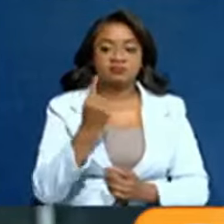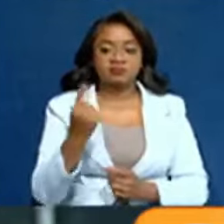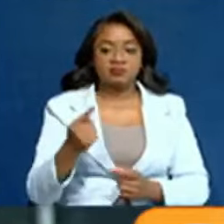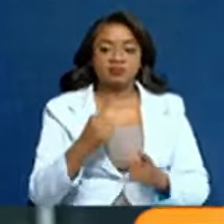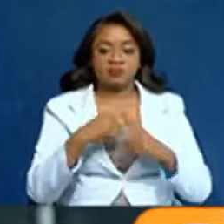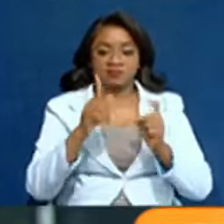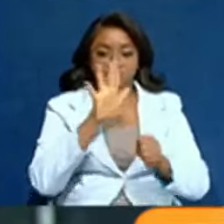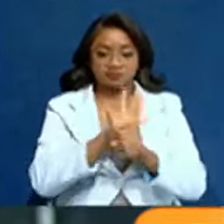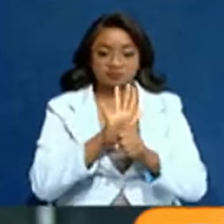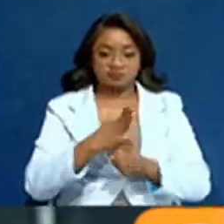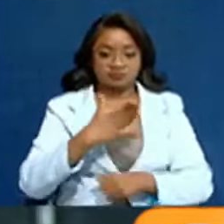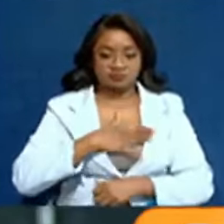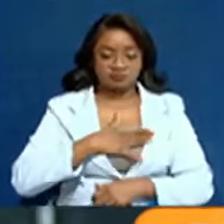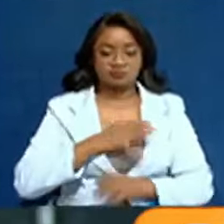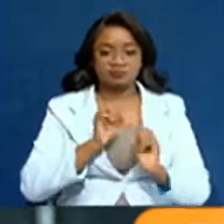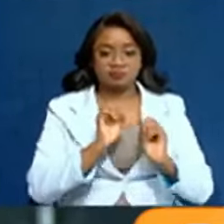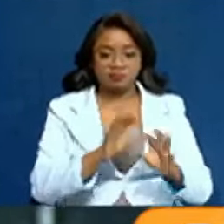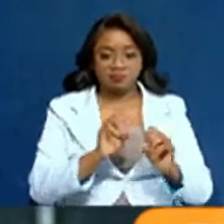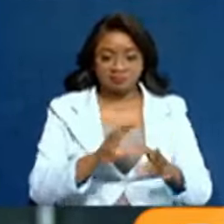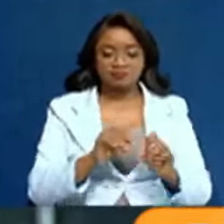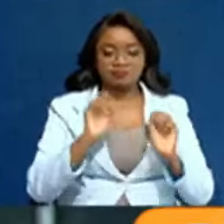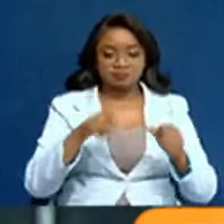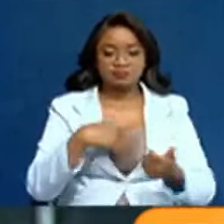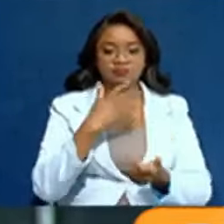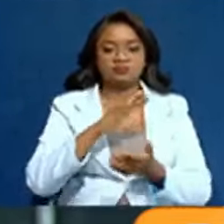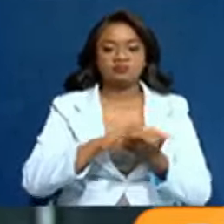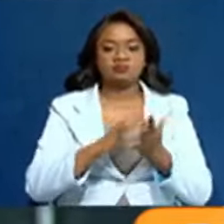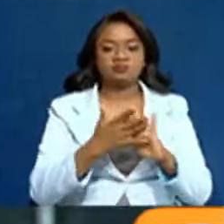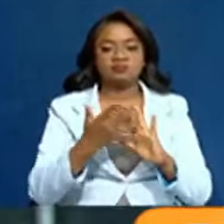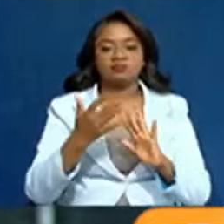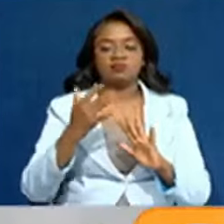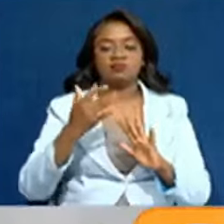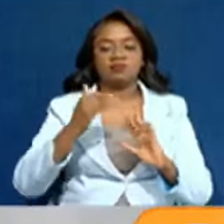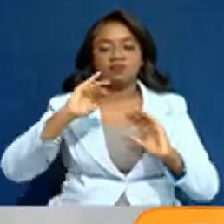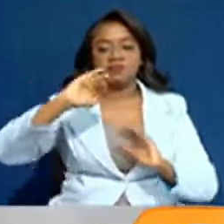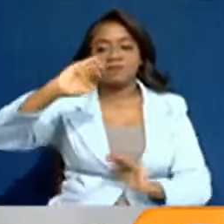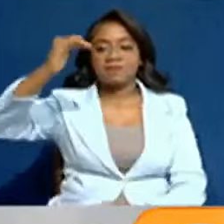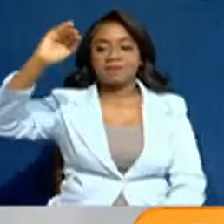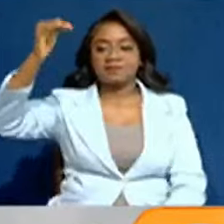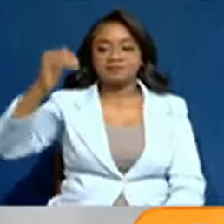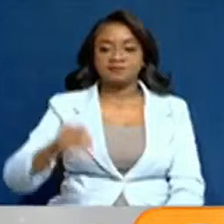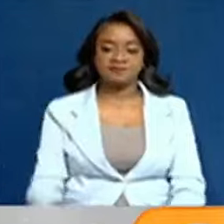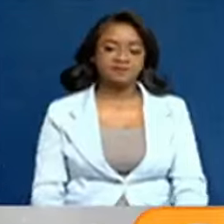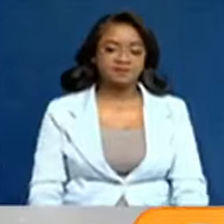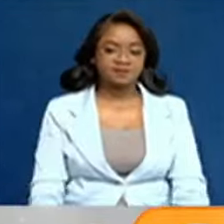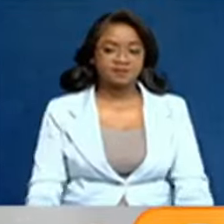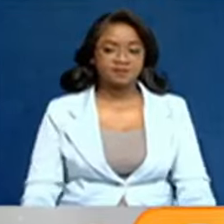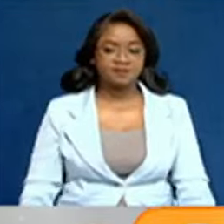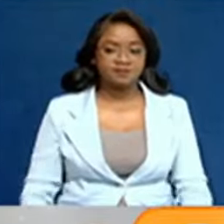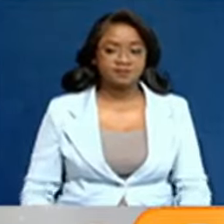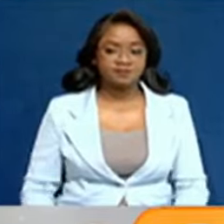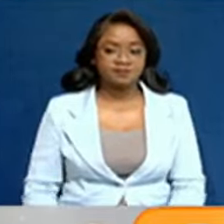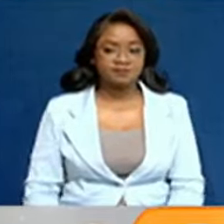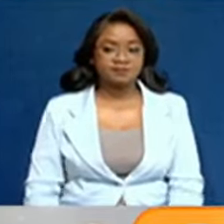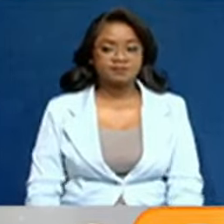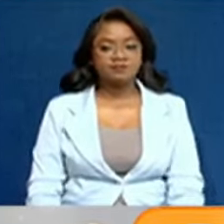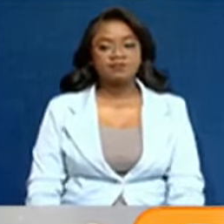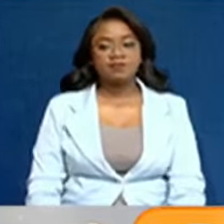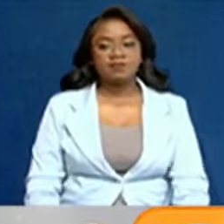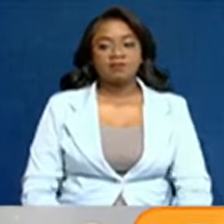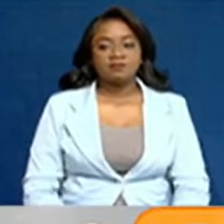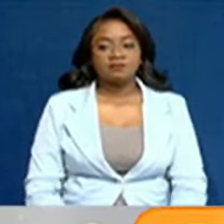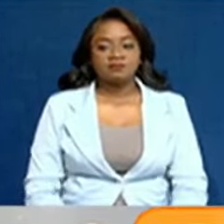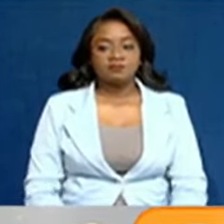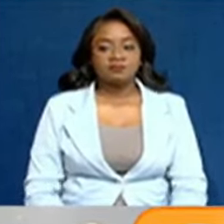number of our municipalities, can qualify to become cities. All right. Juliet, tell us, what should be the basic description